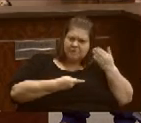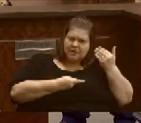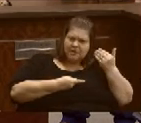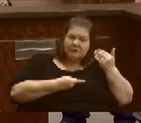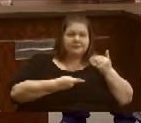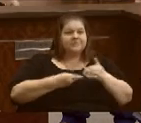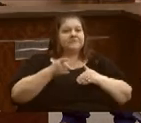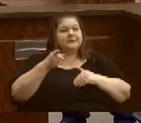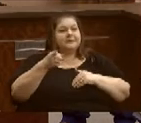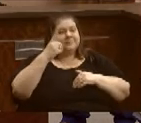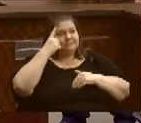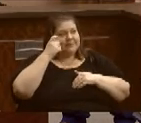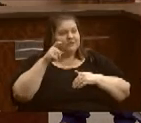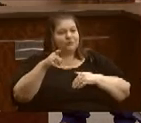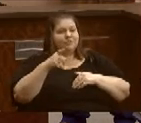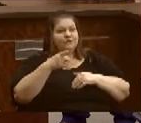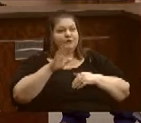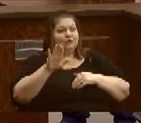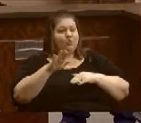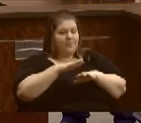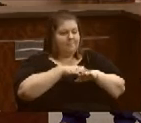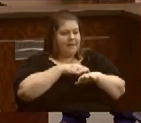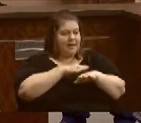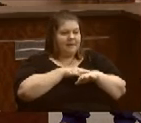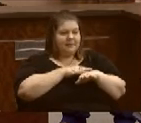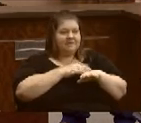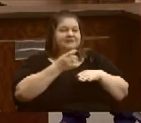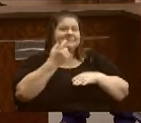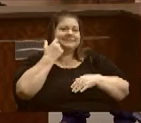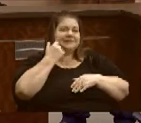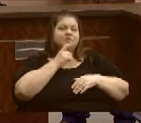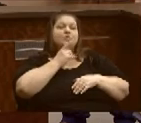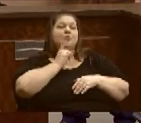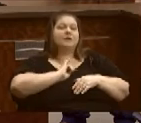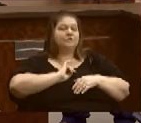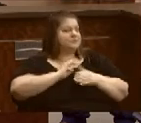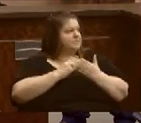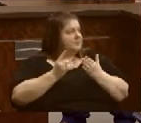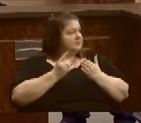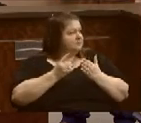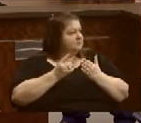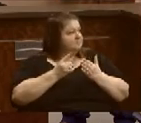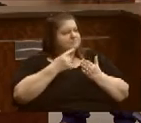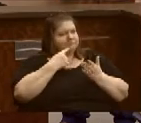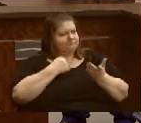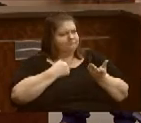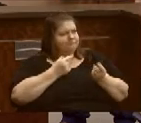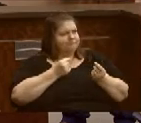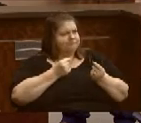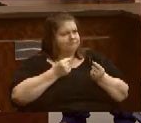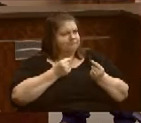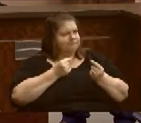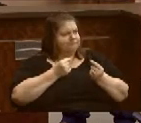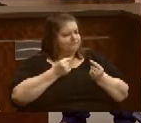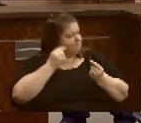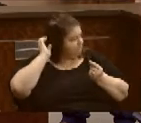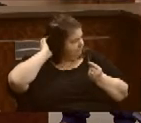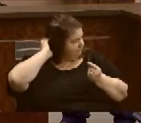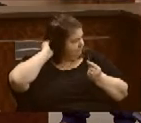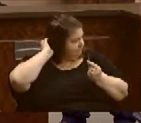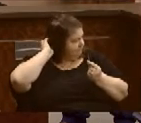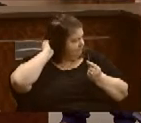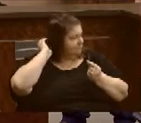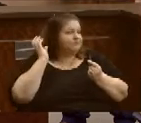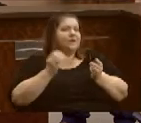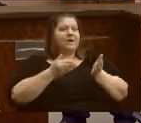just swallowed something and got it caught in the throat. And I said, well, what did you do for it, Doc? And you said, well, I don't know. I took him